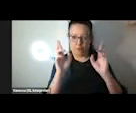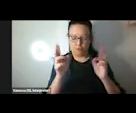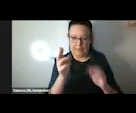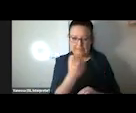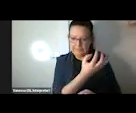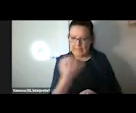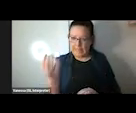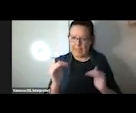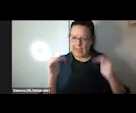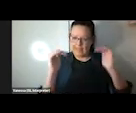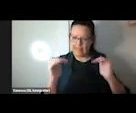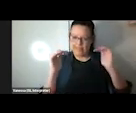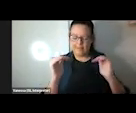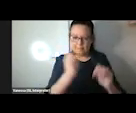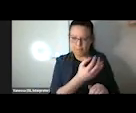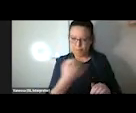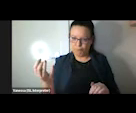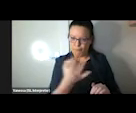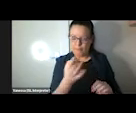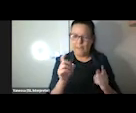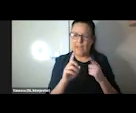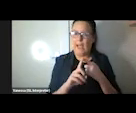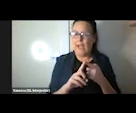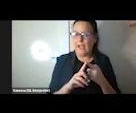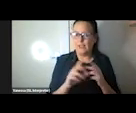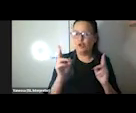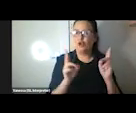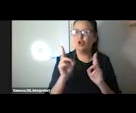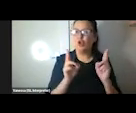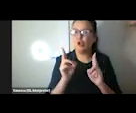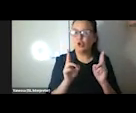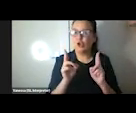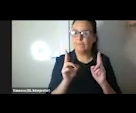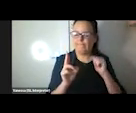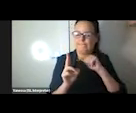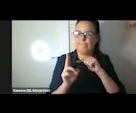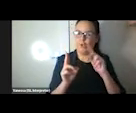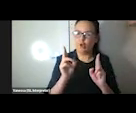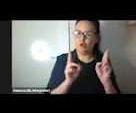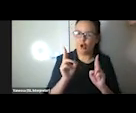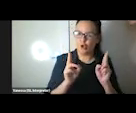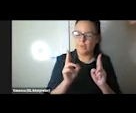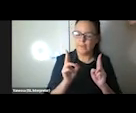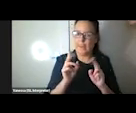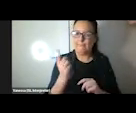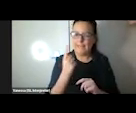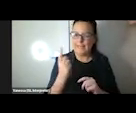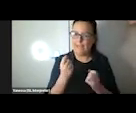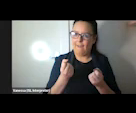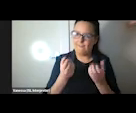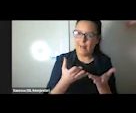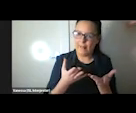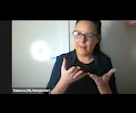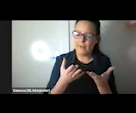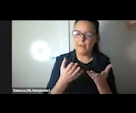when it's making a recommendation, it will describe it as a should. Accessible interactive devices should be available. Some